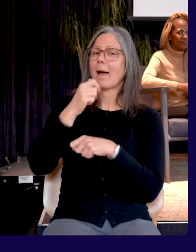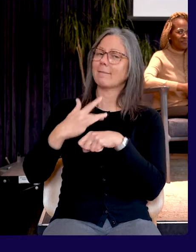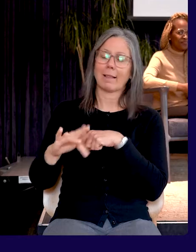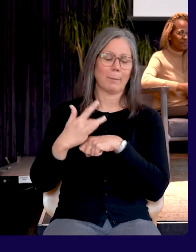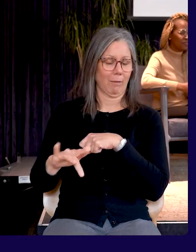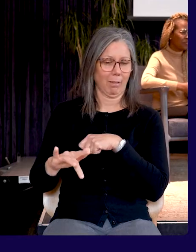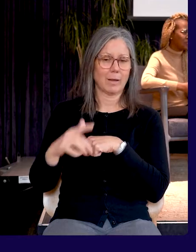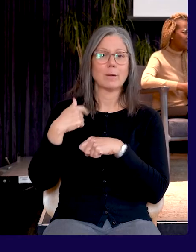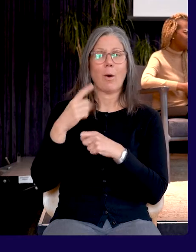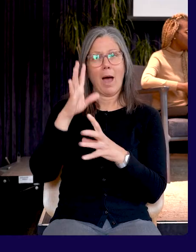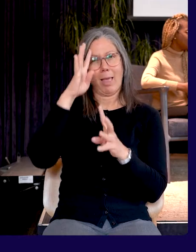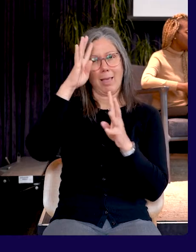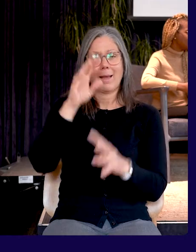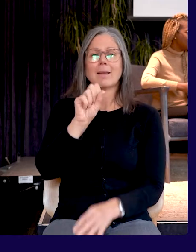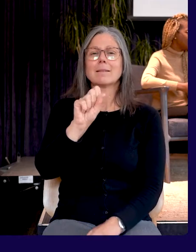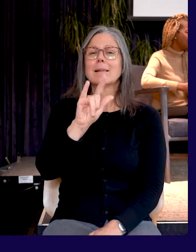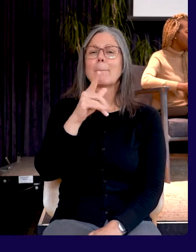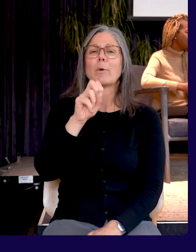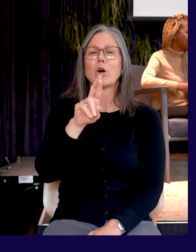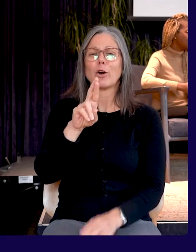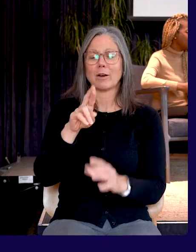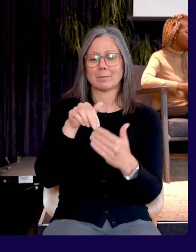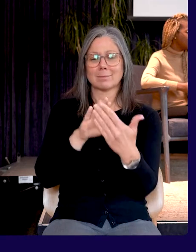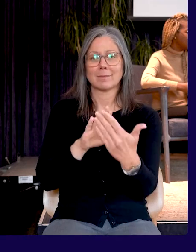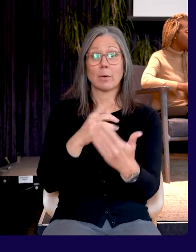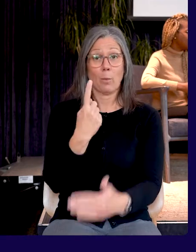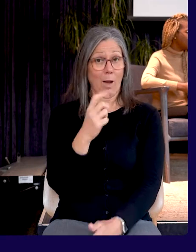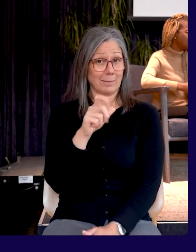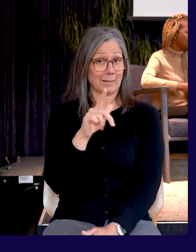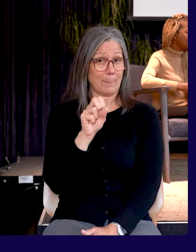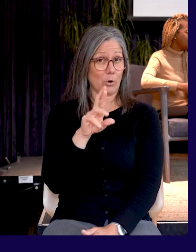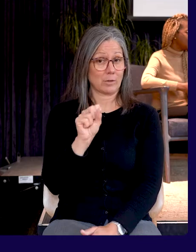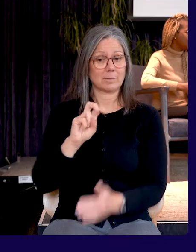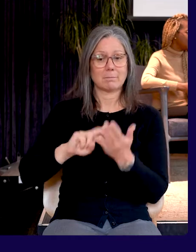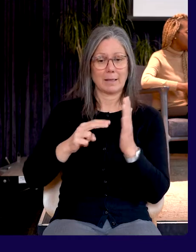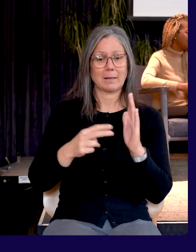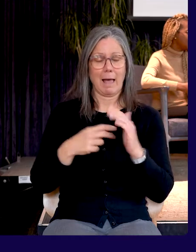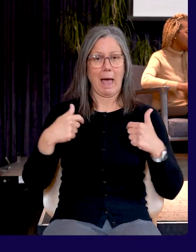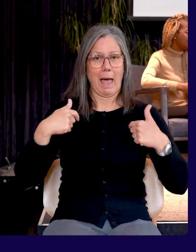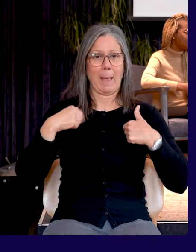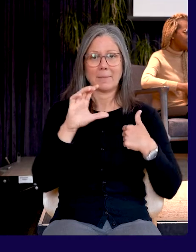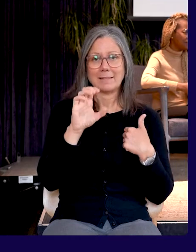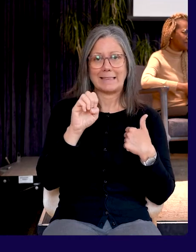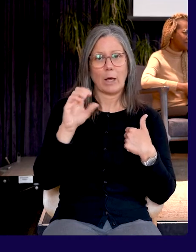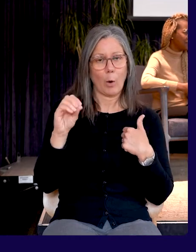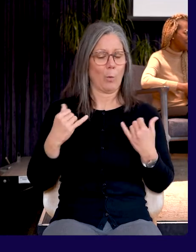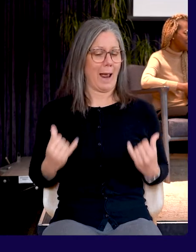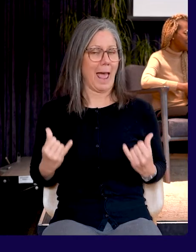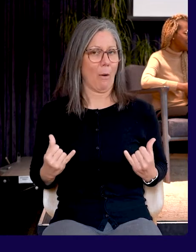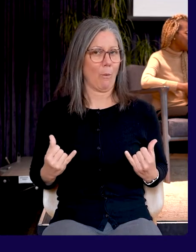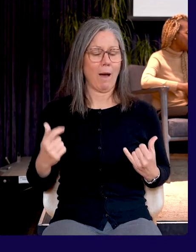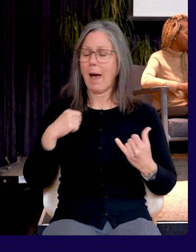so I did. I came up with this slipper strategy where one pair of slippers was I am founder and CEO of the crew. Right now,